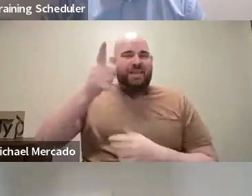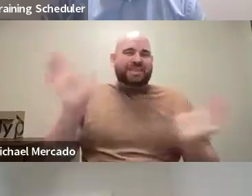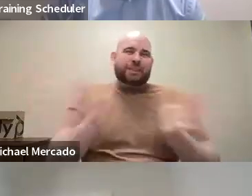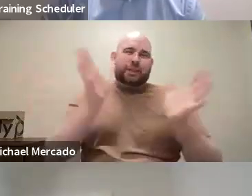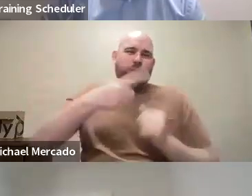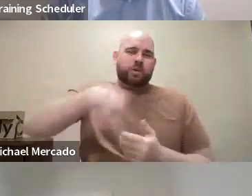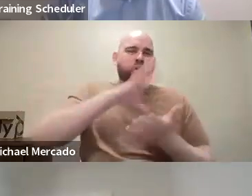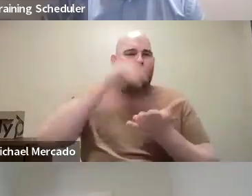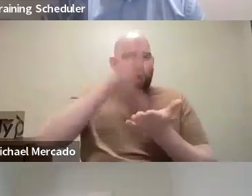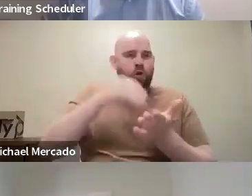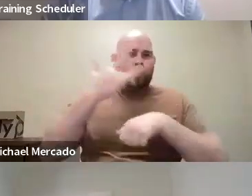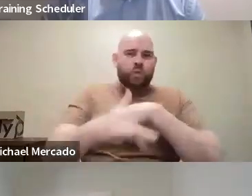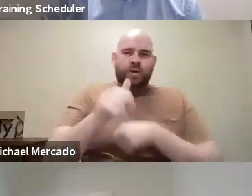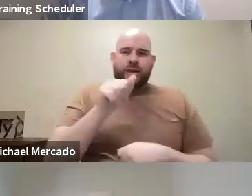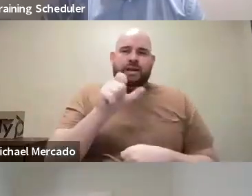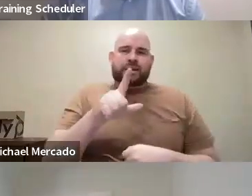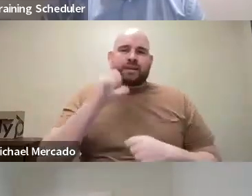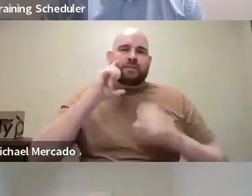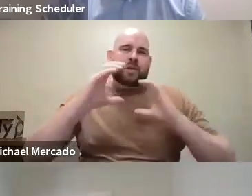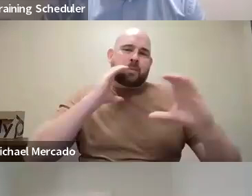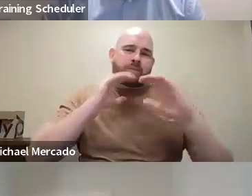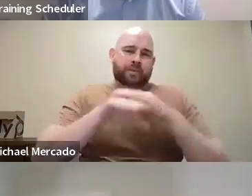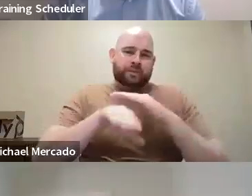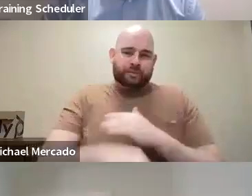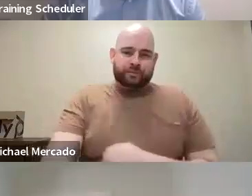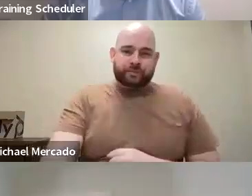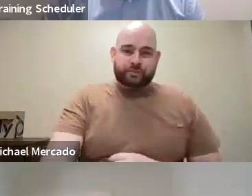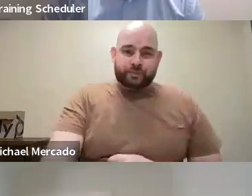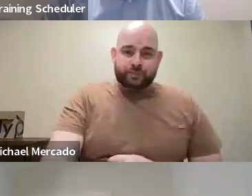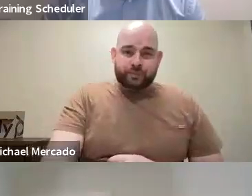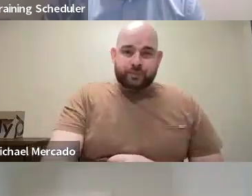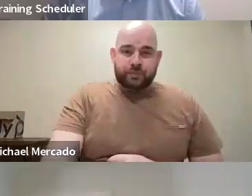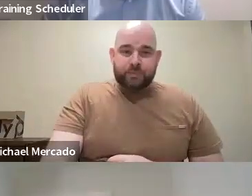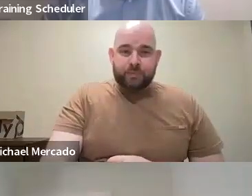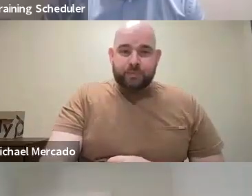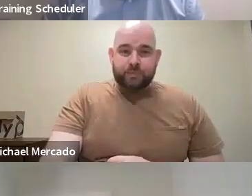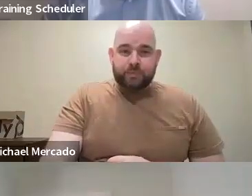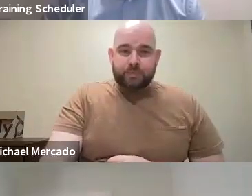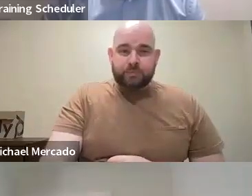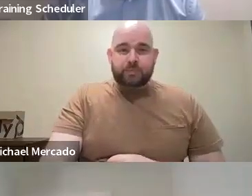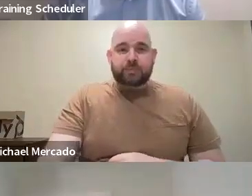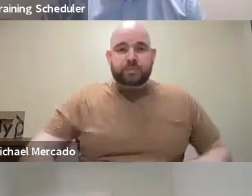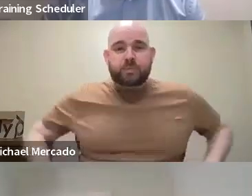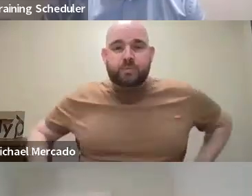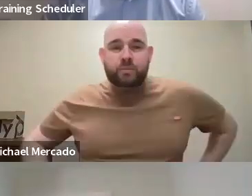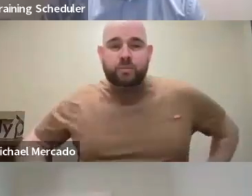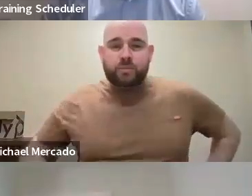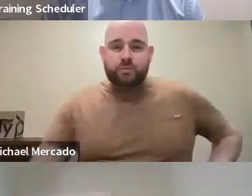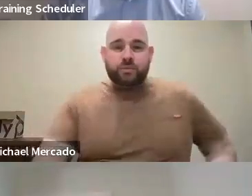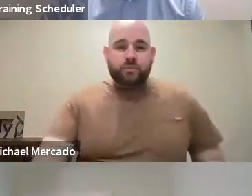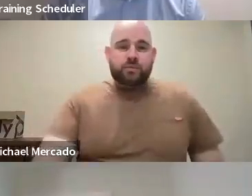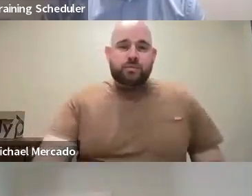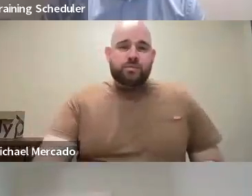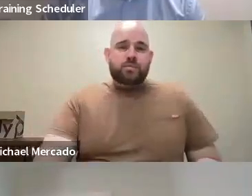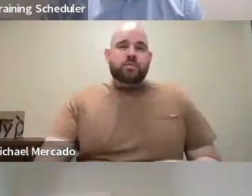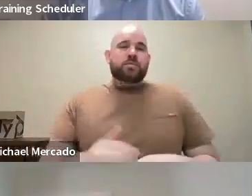who are encouraged to use cochlear implants later will end up using American Sign Language for